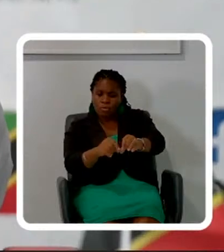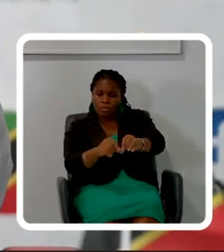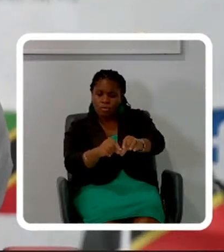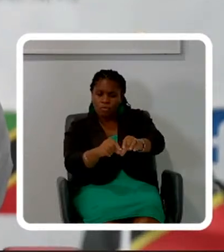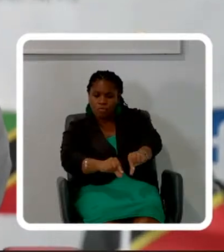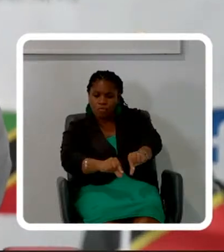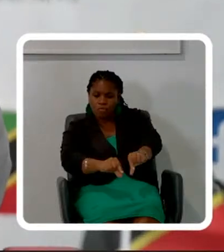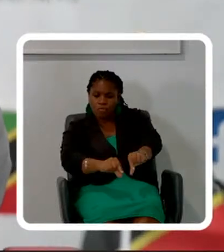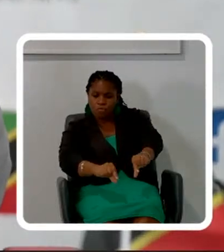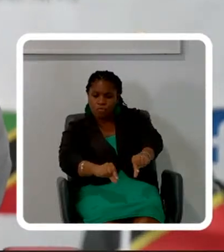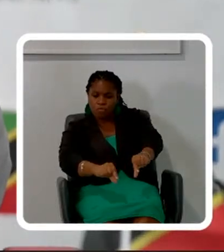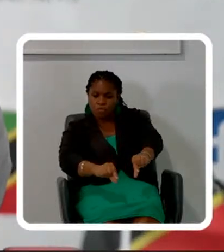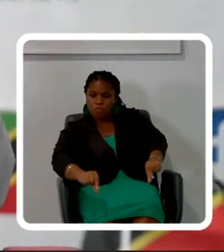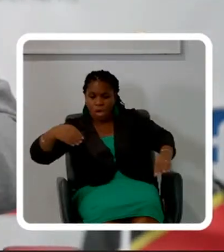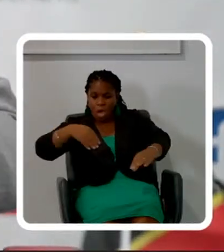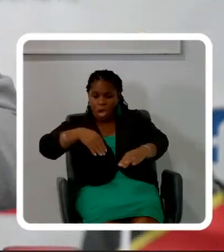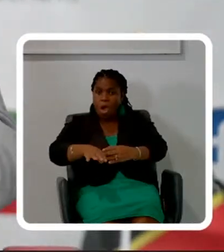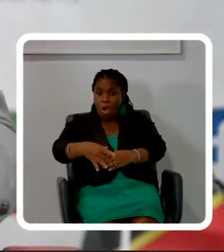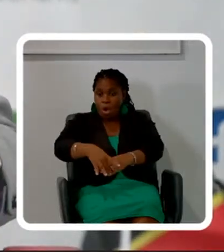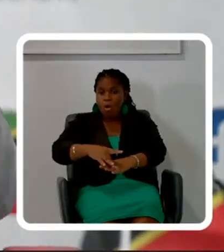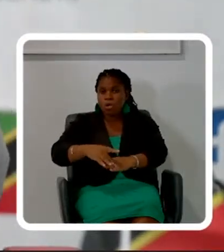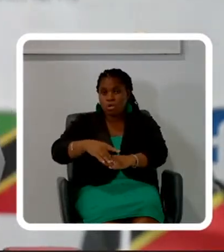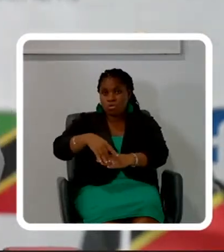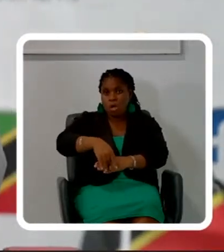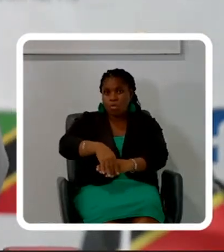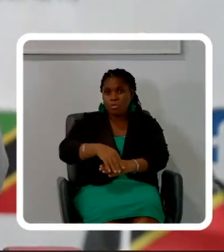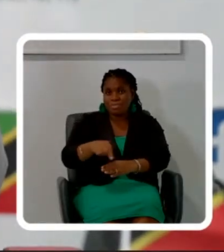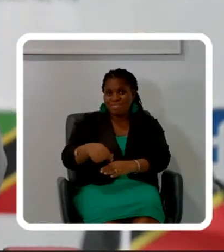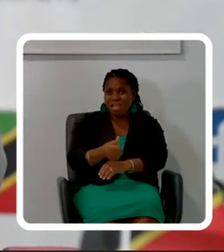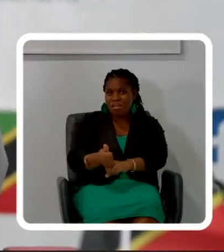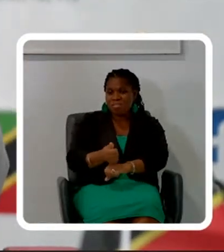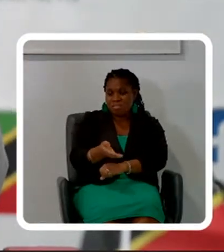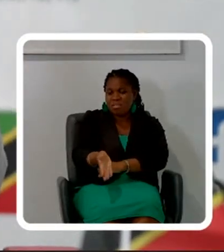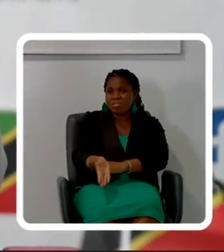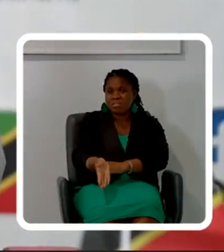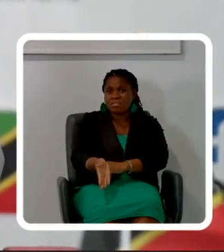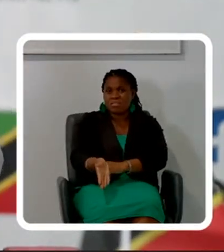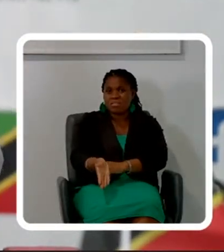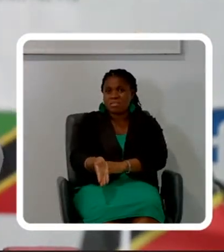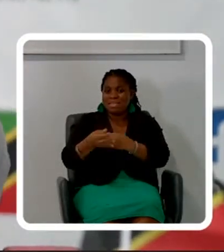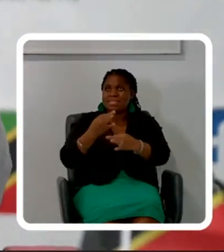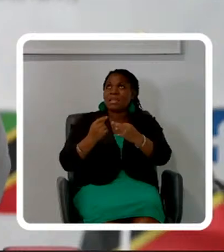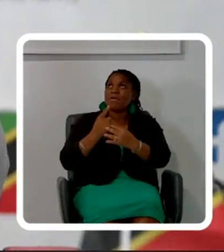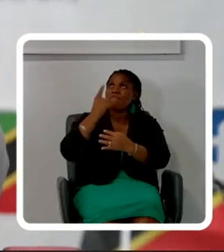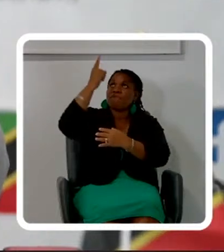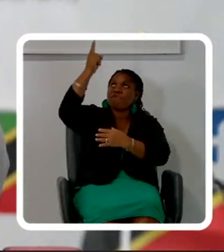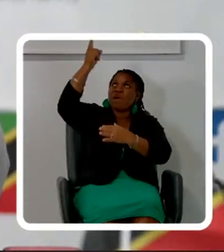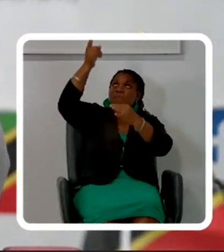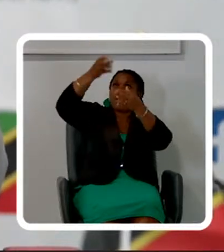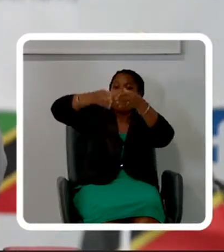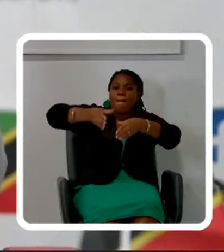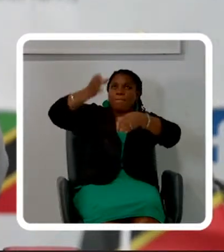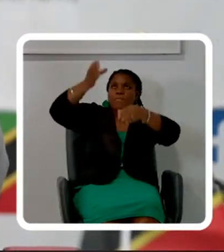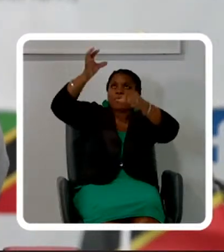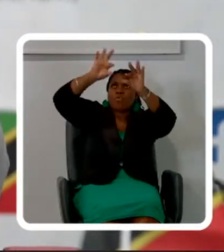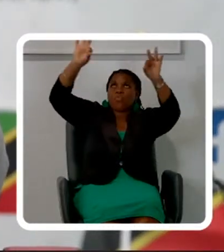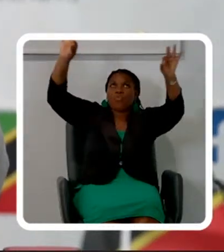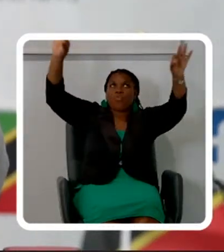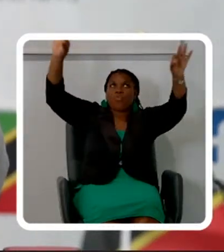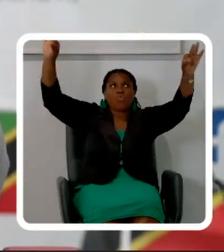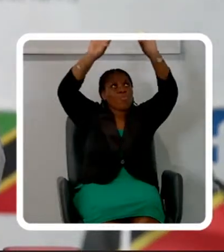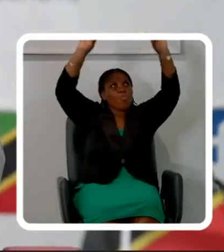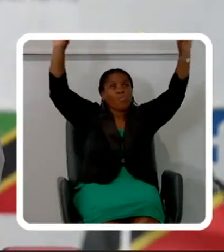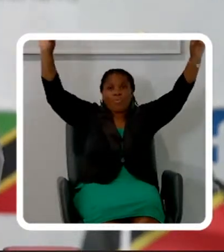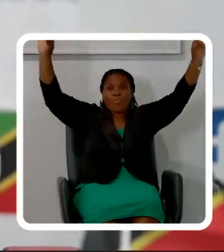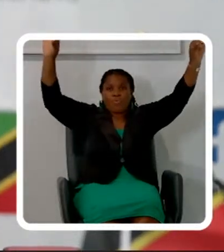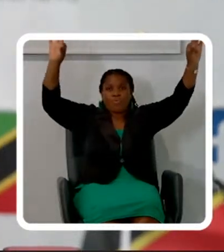low cost. St. Kitts and Nevis is pushing that, for example. So that is how we are significantly trying to make a